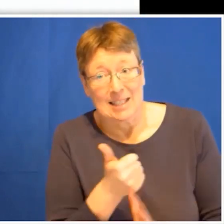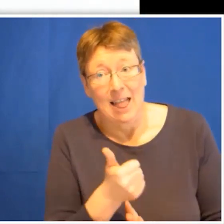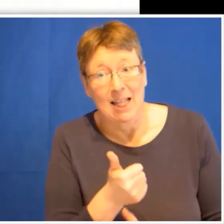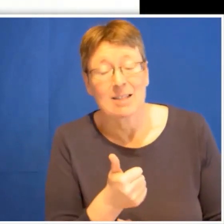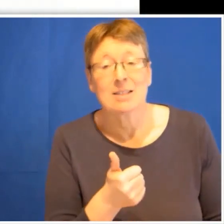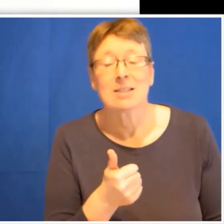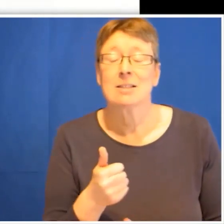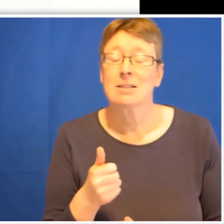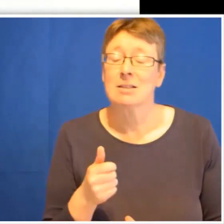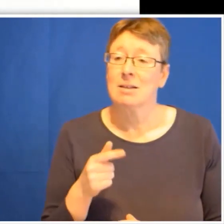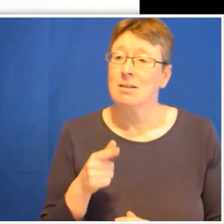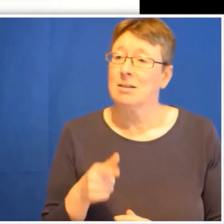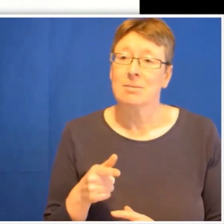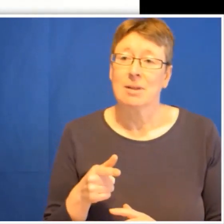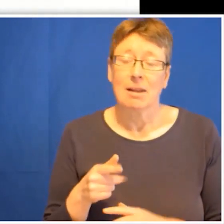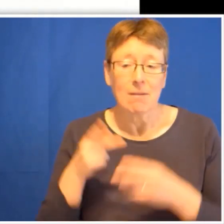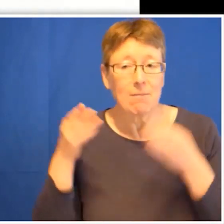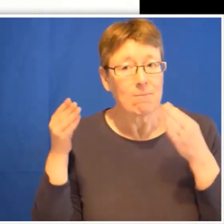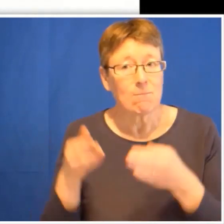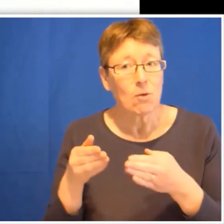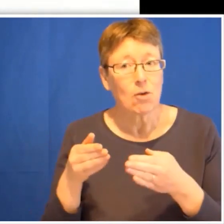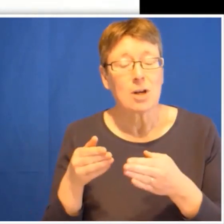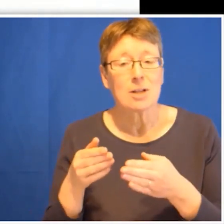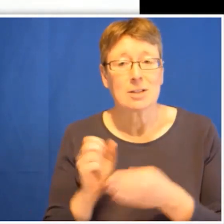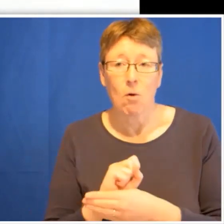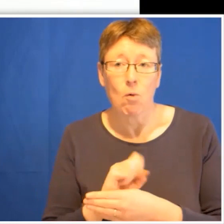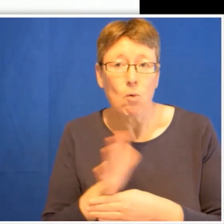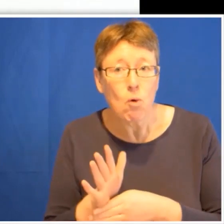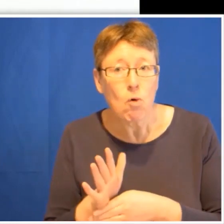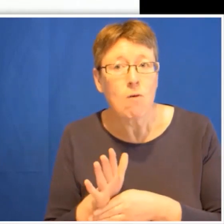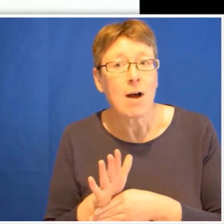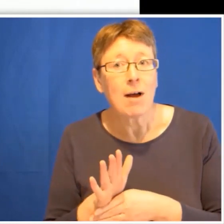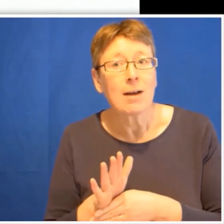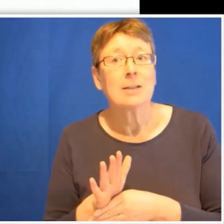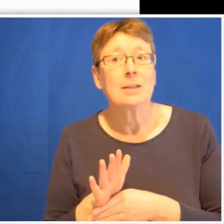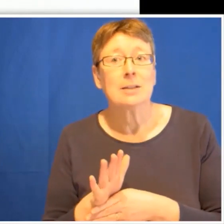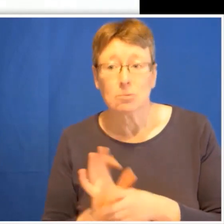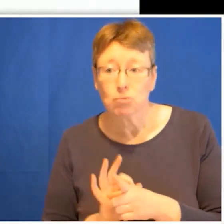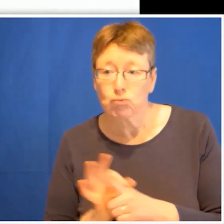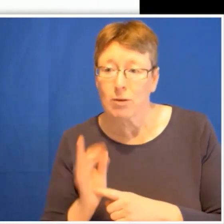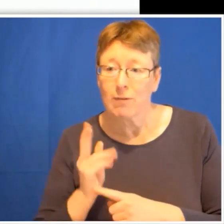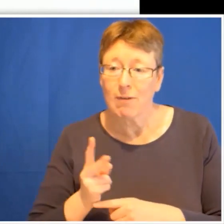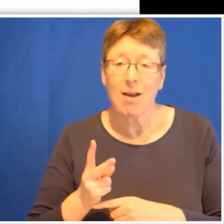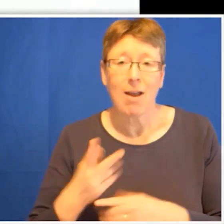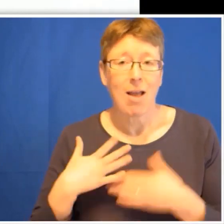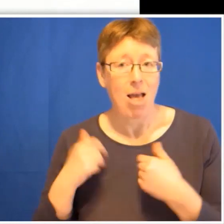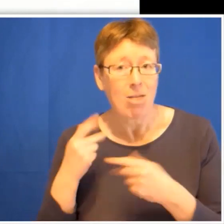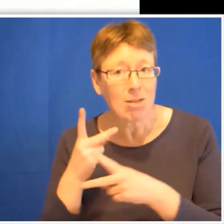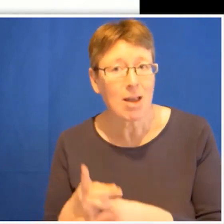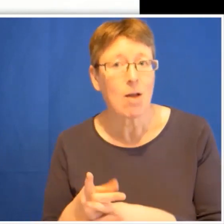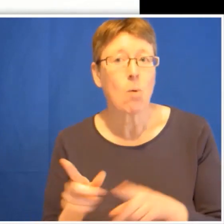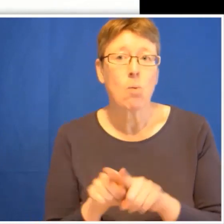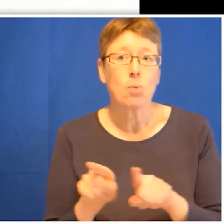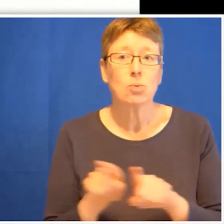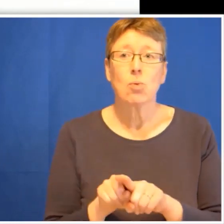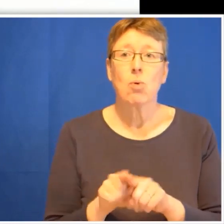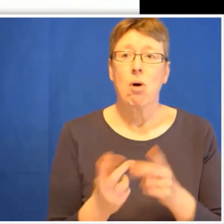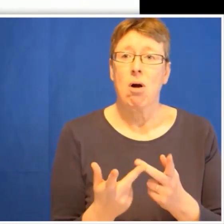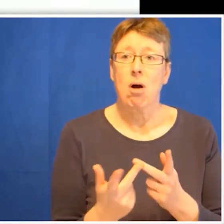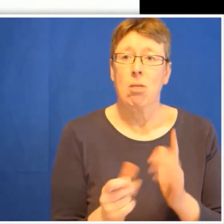It's not just rebuilding out of COVID, it's not just healthcare, it's dealing with other